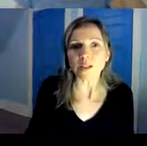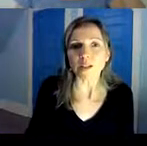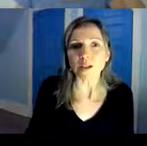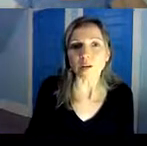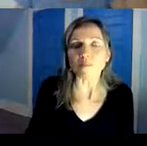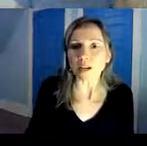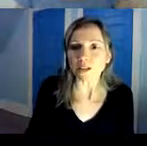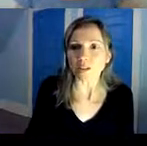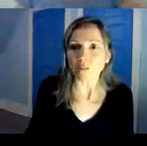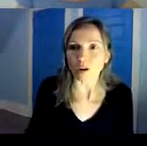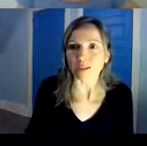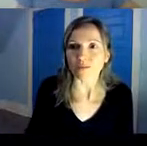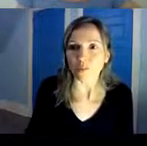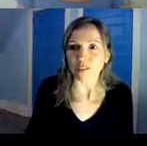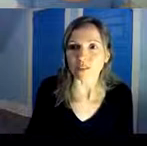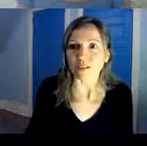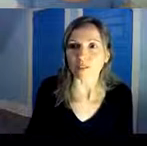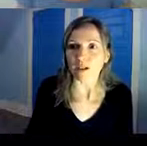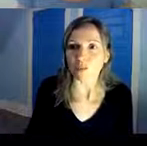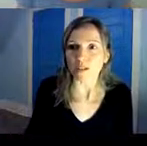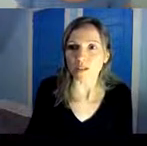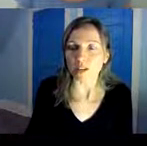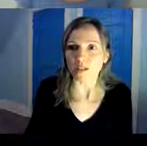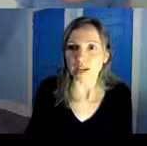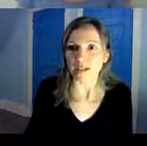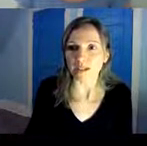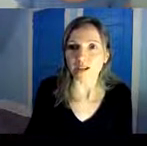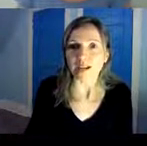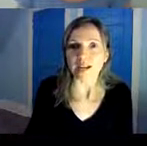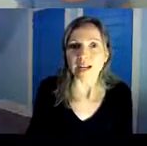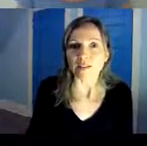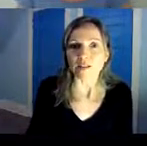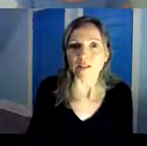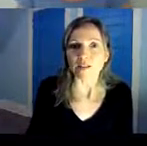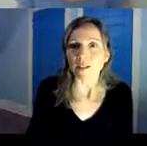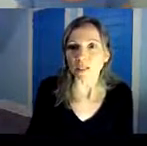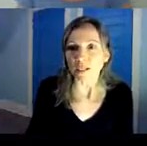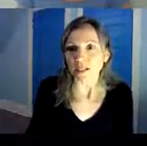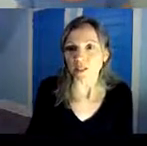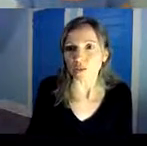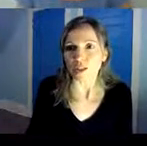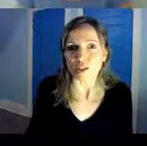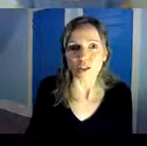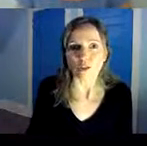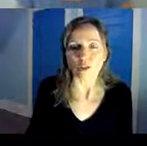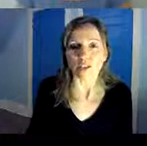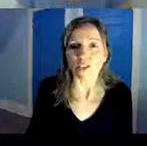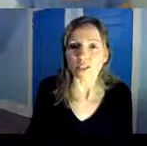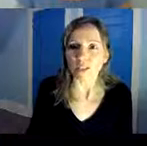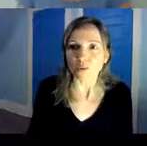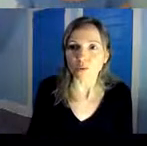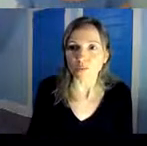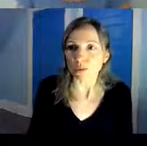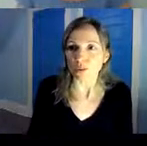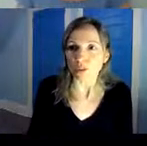many amazing wildlife species and plant species here in Canada, and they're deeply connected to Indigenous culture. And to